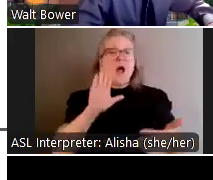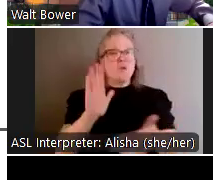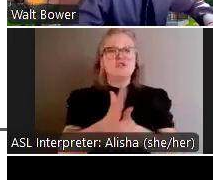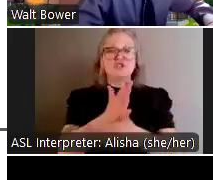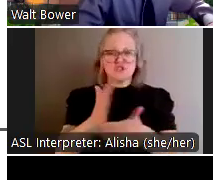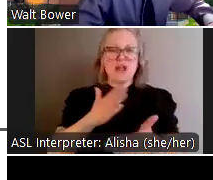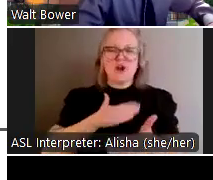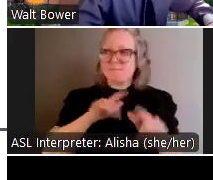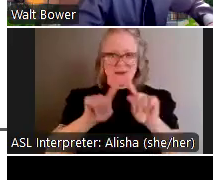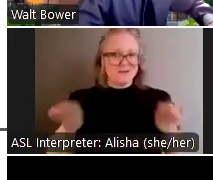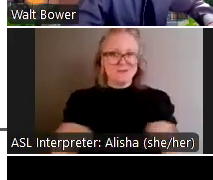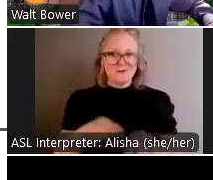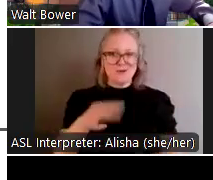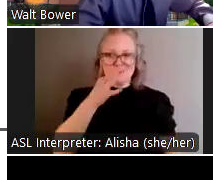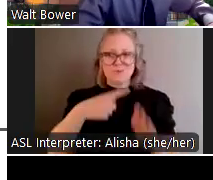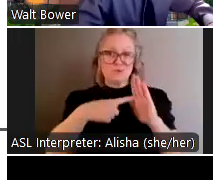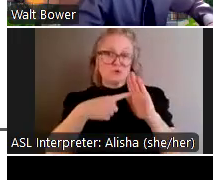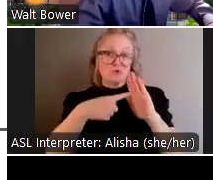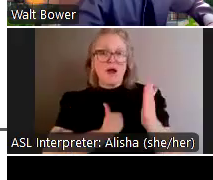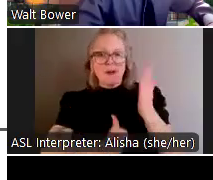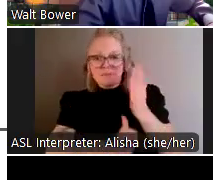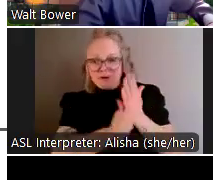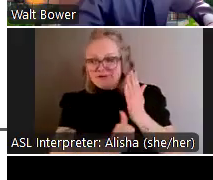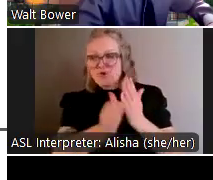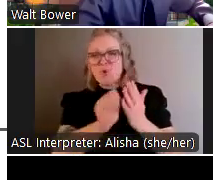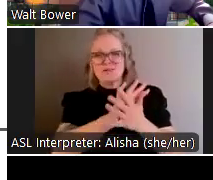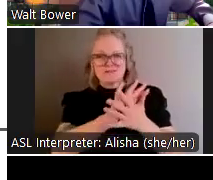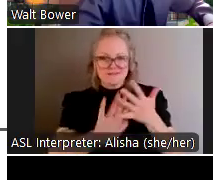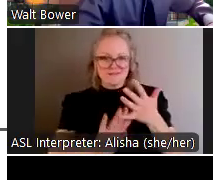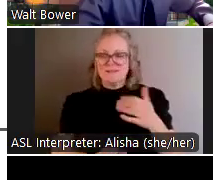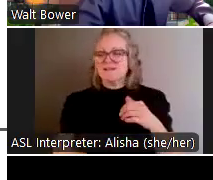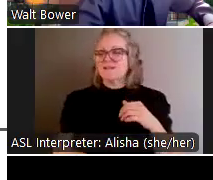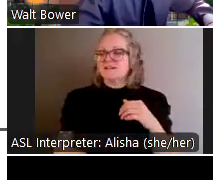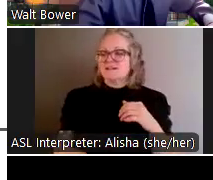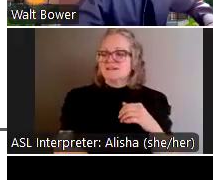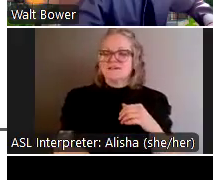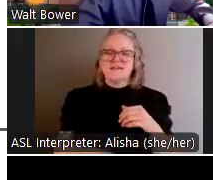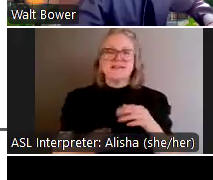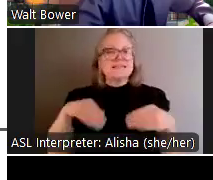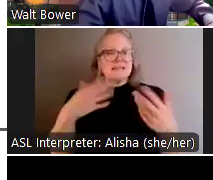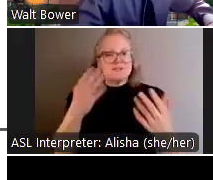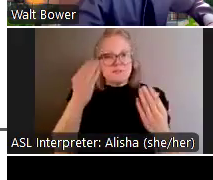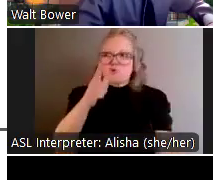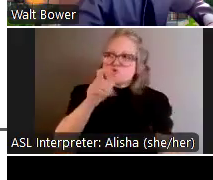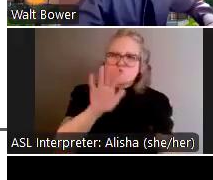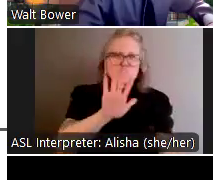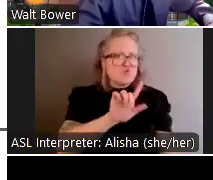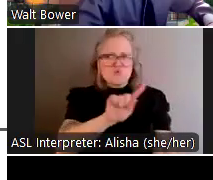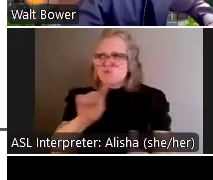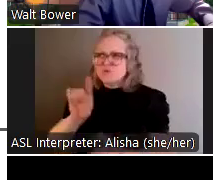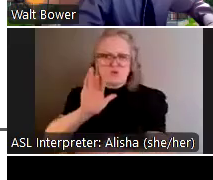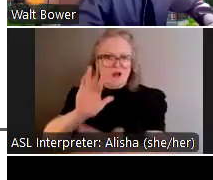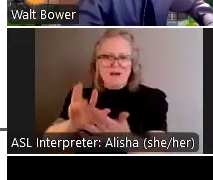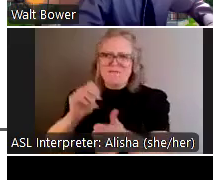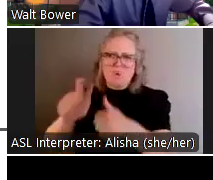just a second and bring that over to kind of show you. And gives you information about who to contact for what types of